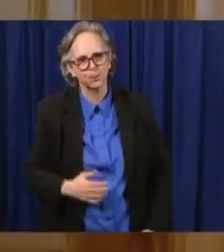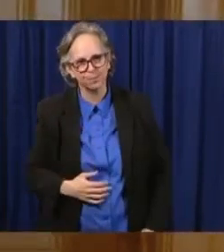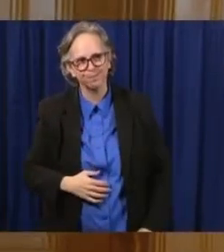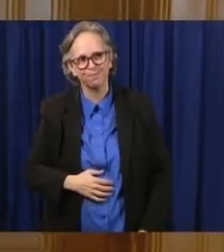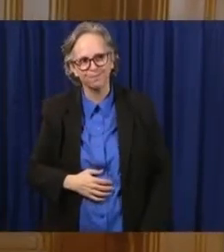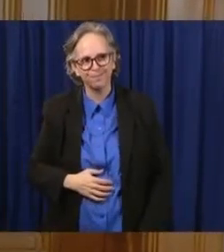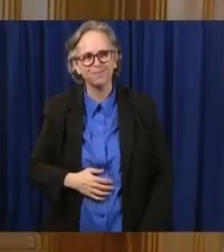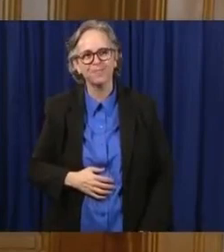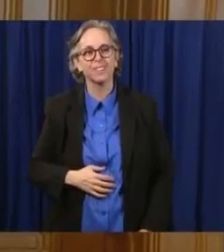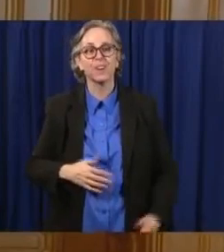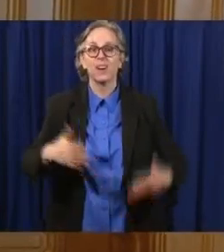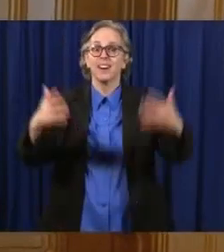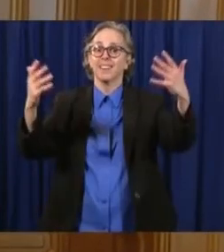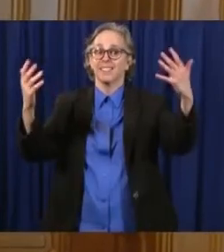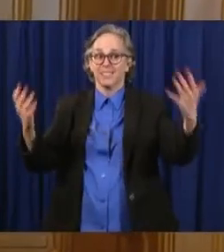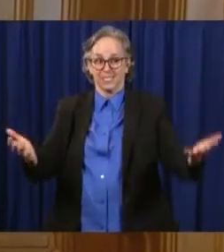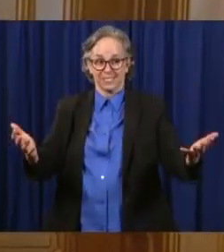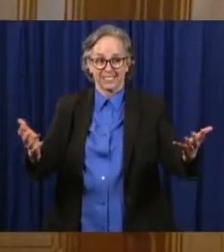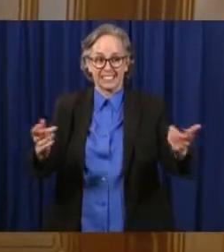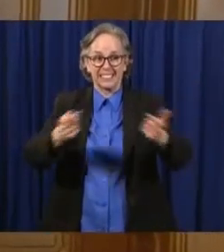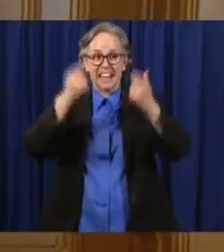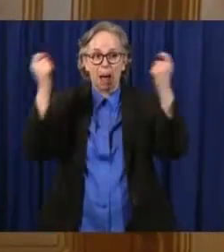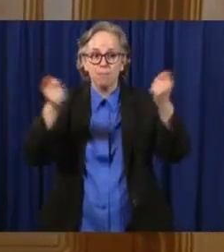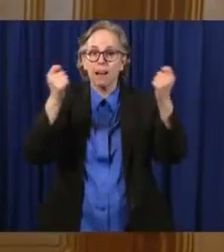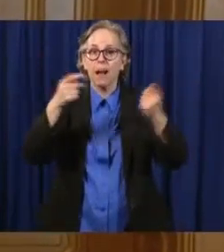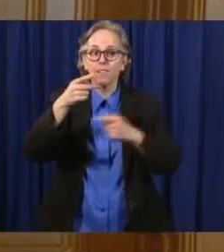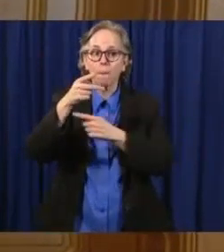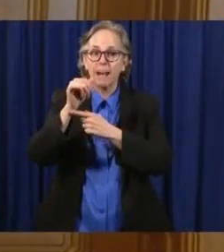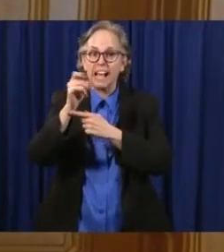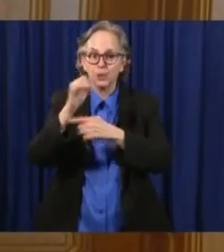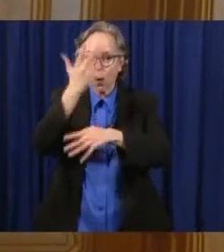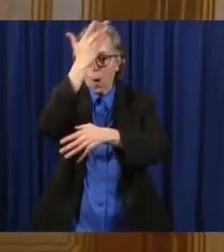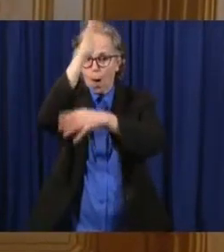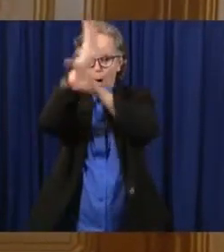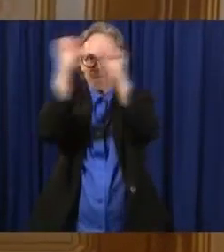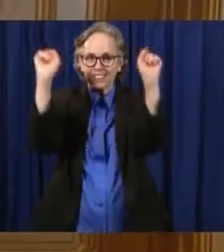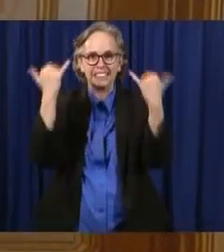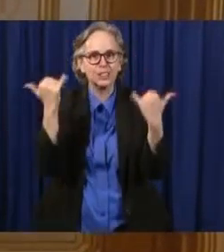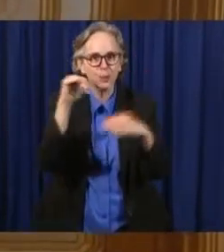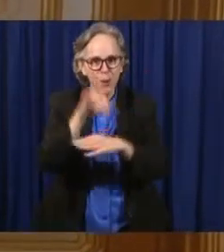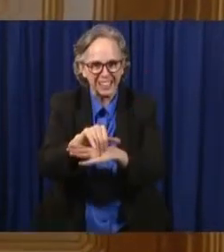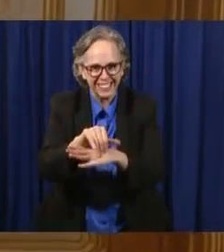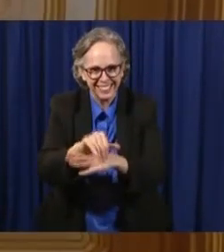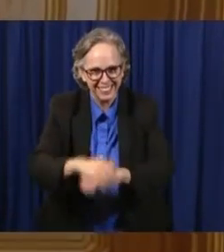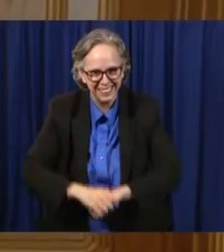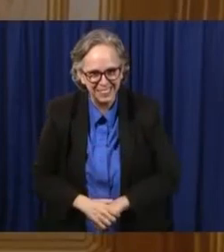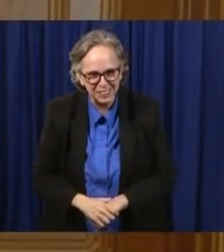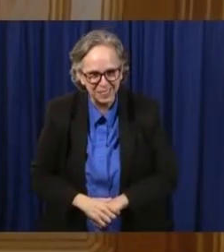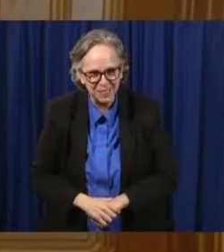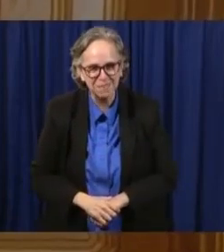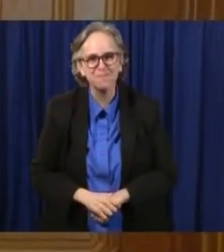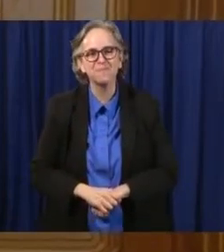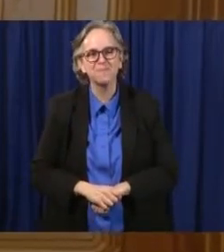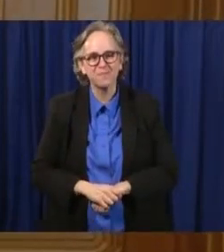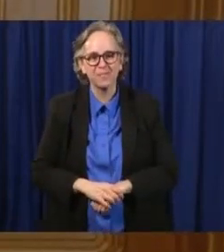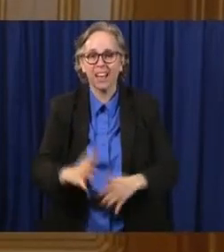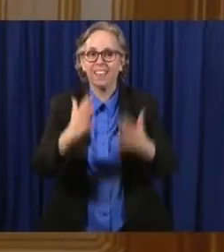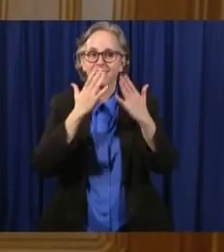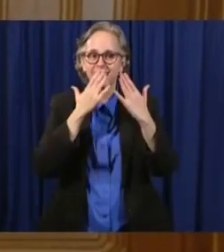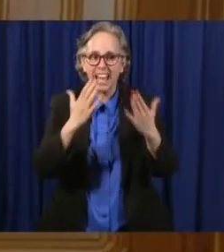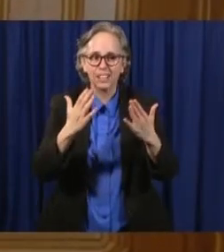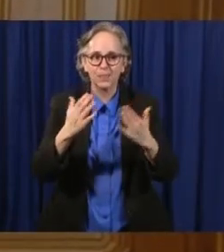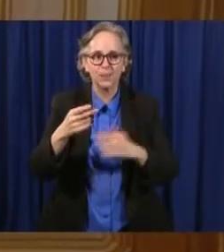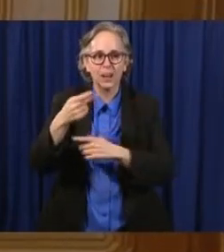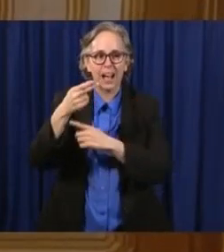Well, a celebration of Passover begins this evening. I want to thank Howie Bigelman with the